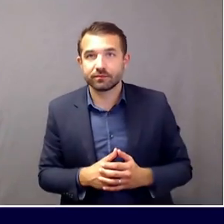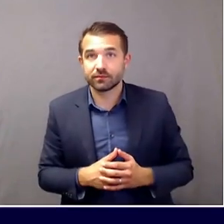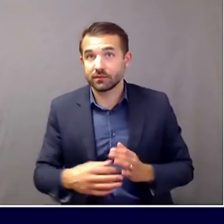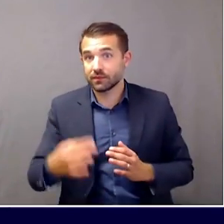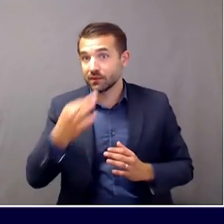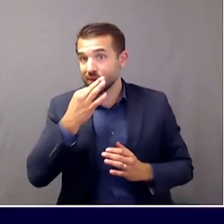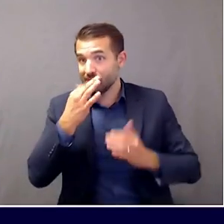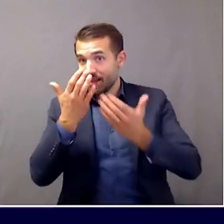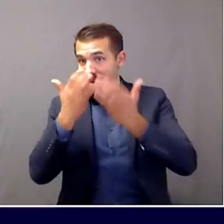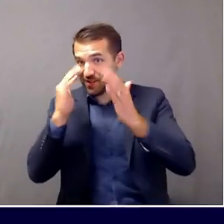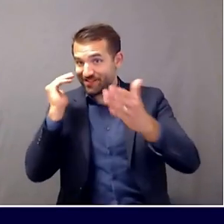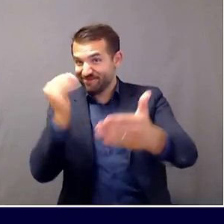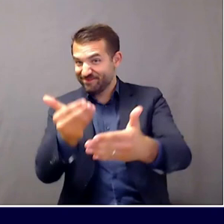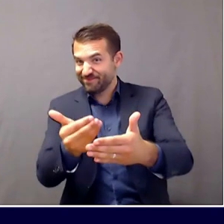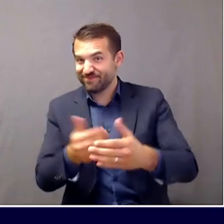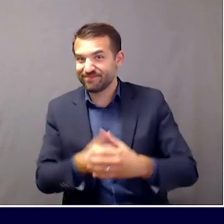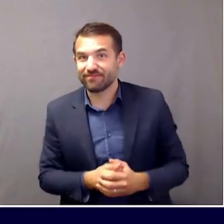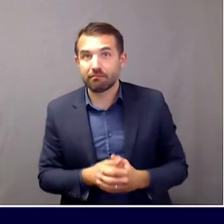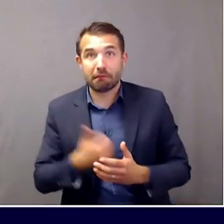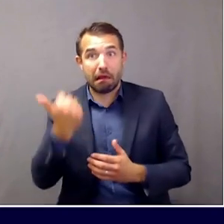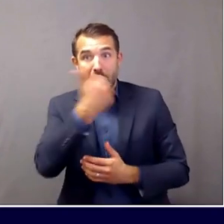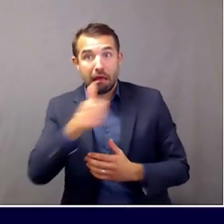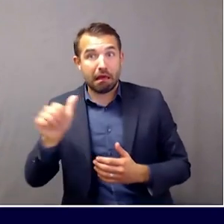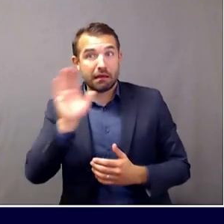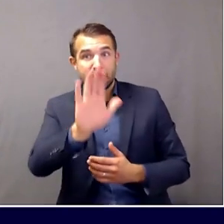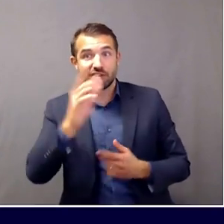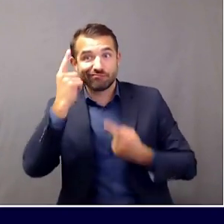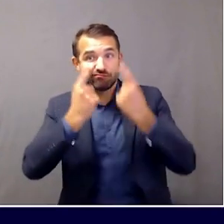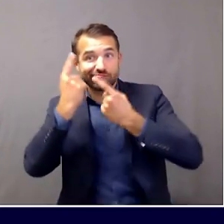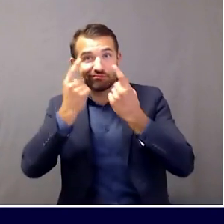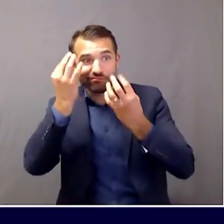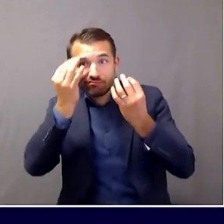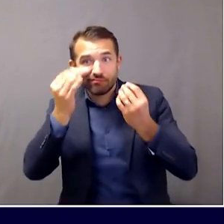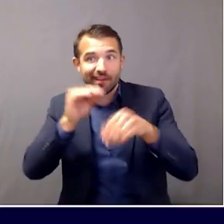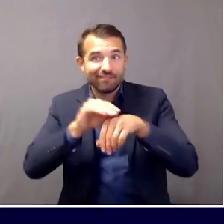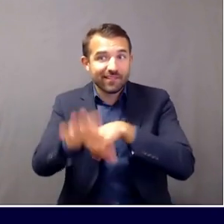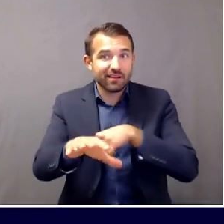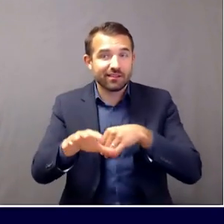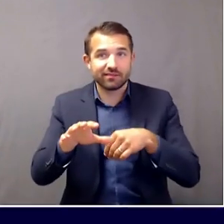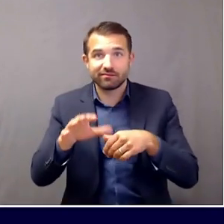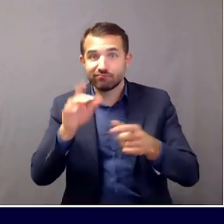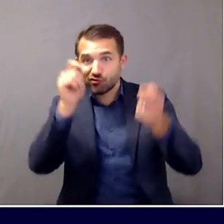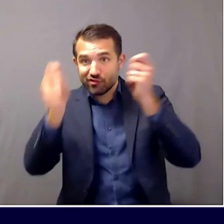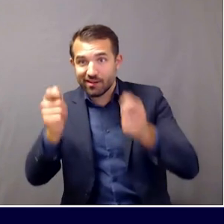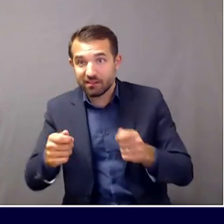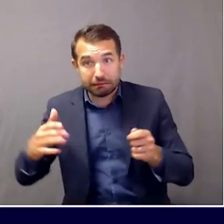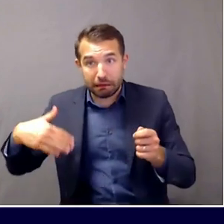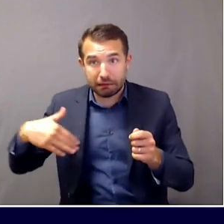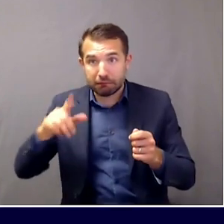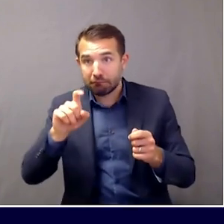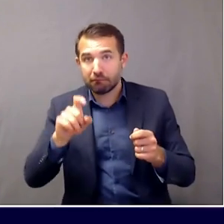corner. Now, has anything changed in terms of your thoughts on trick-or-treating? Should it matter if a person's county is green